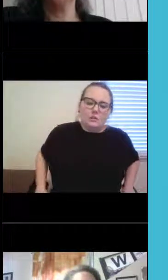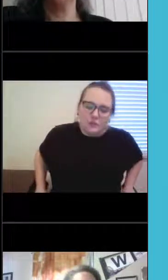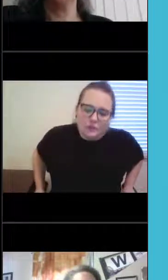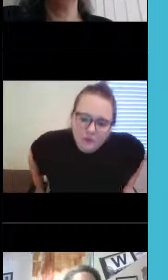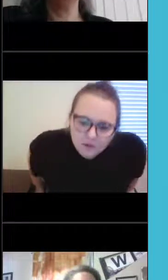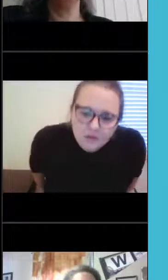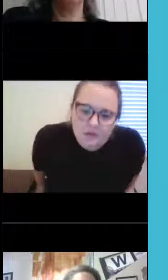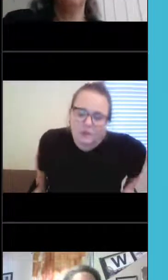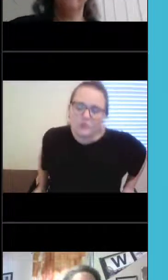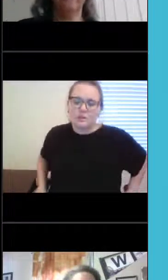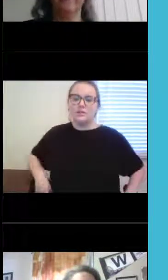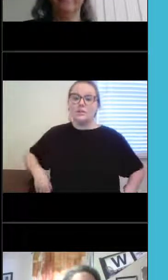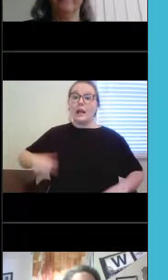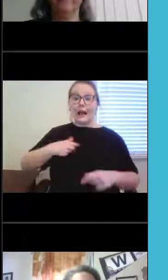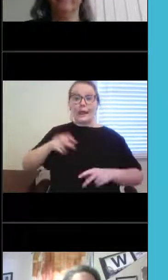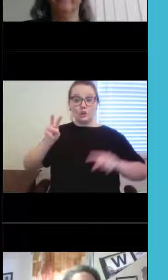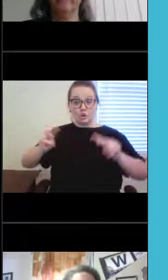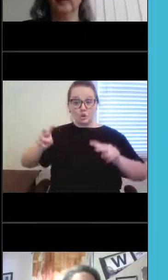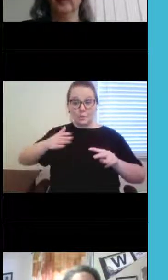observed in my practice,